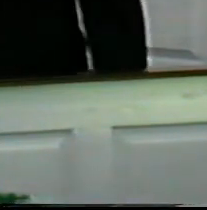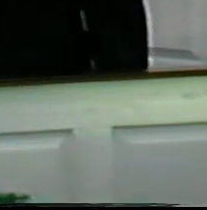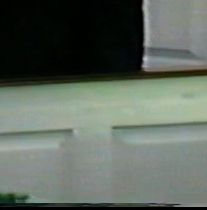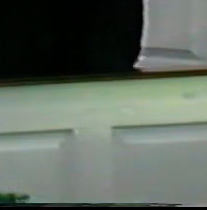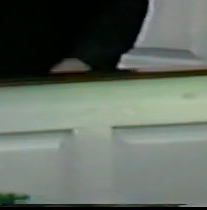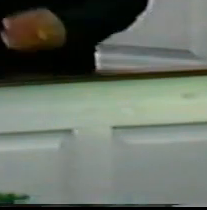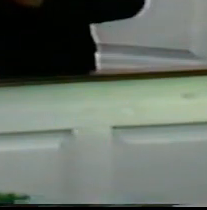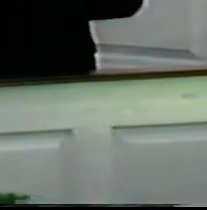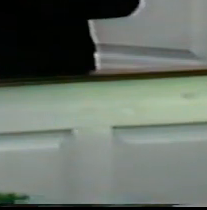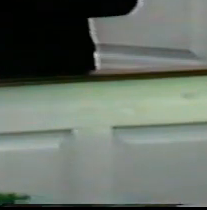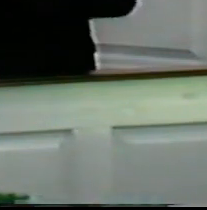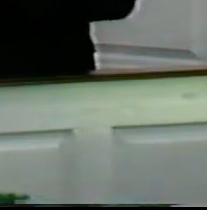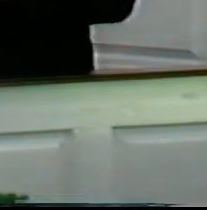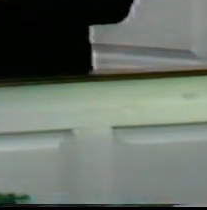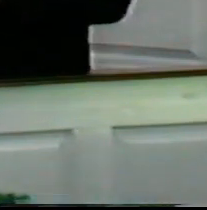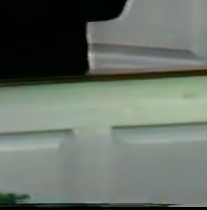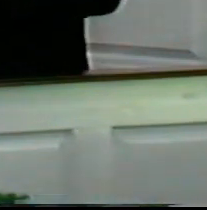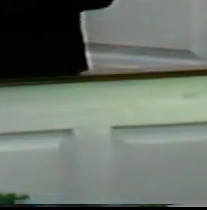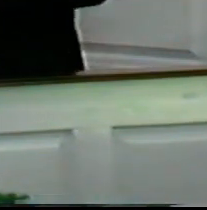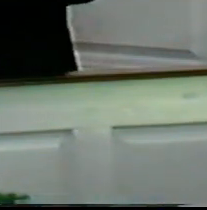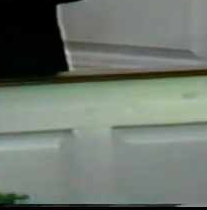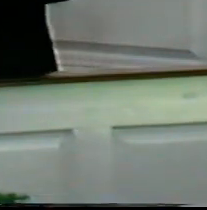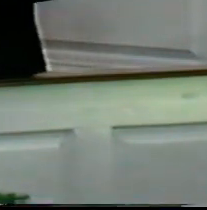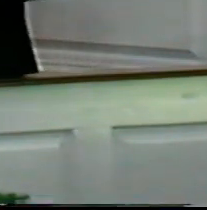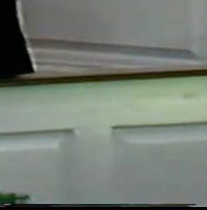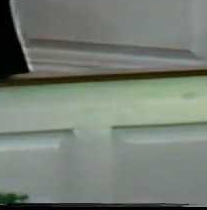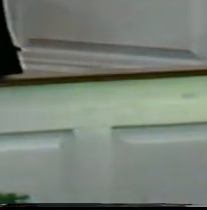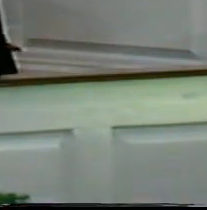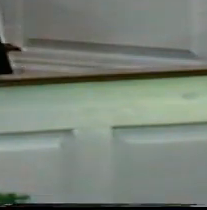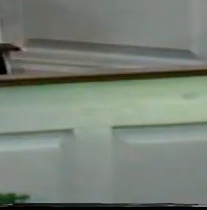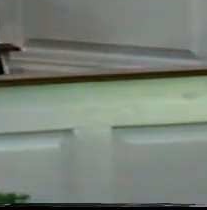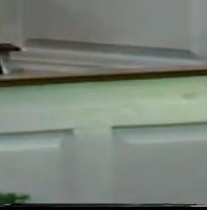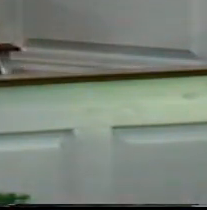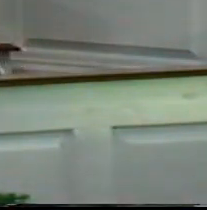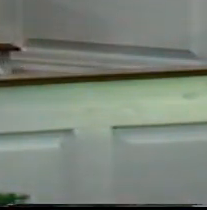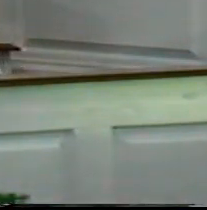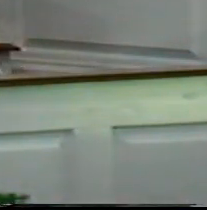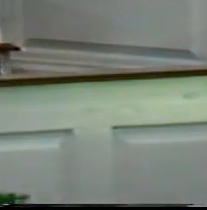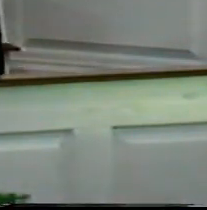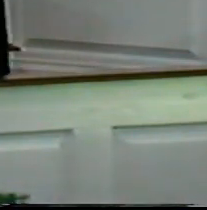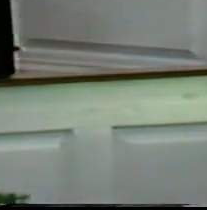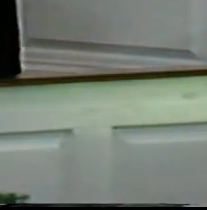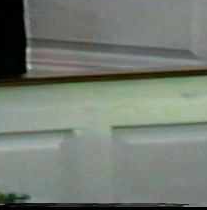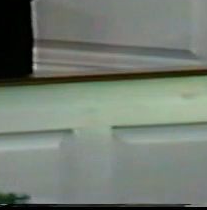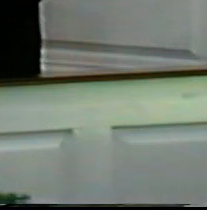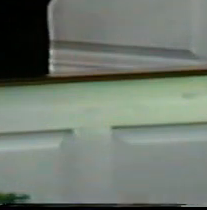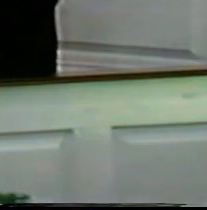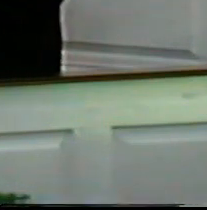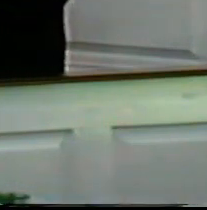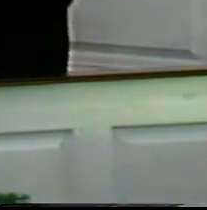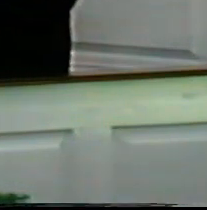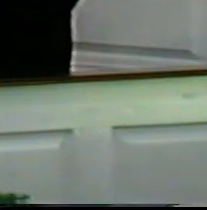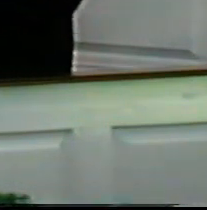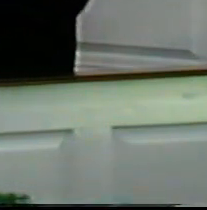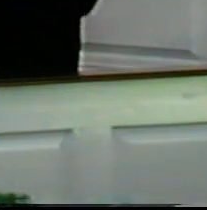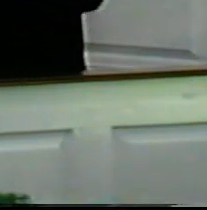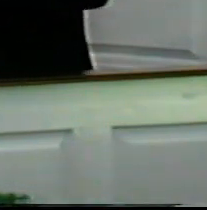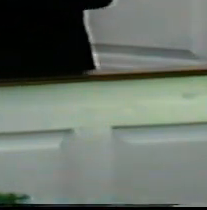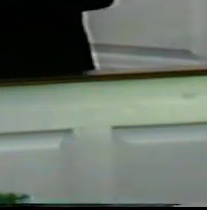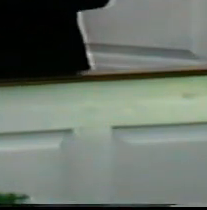Now I'm saved, yes I'm saved by his marvelous